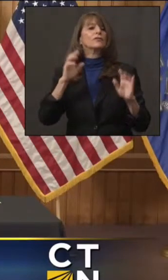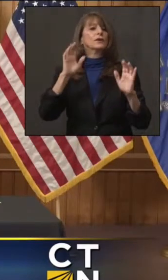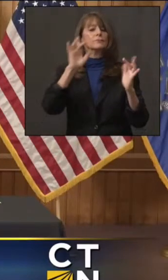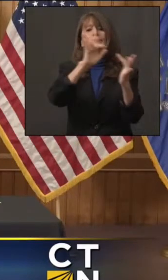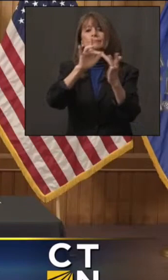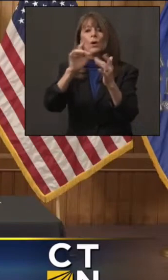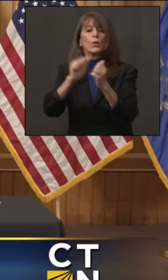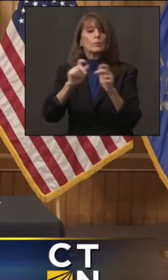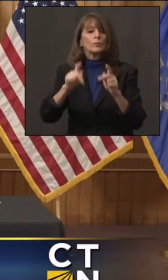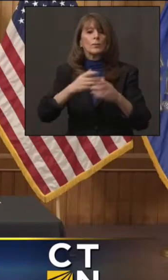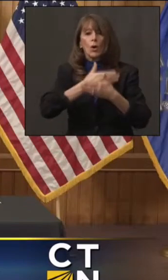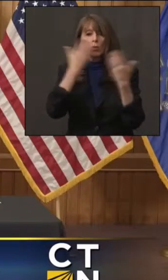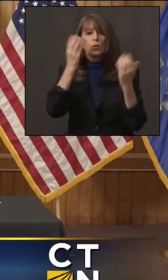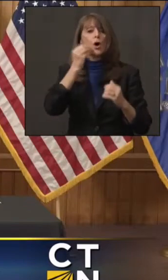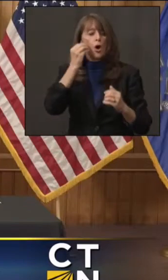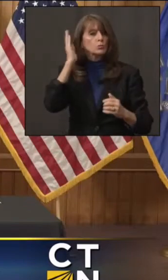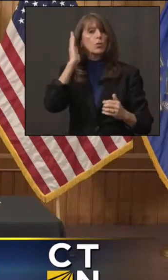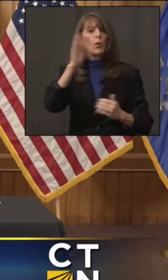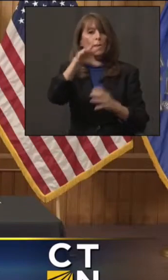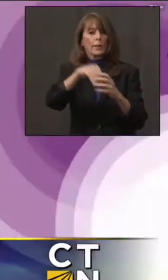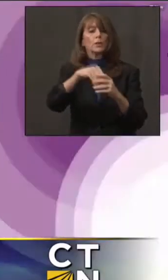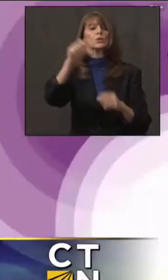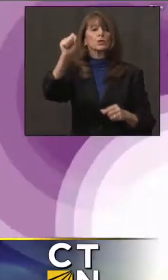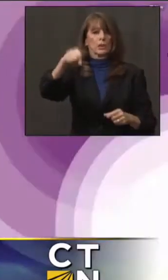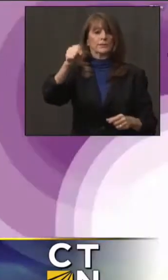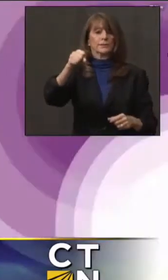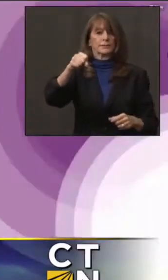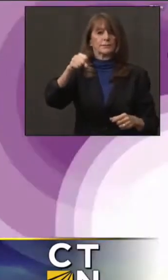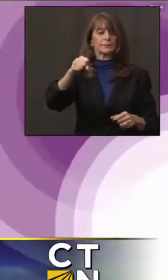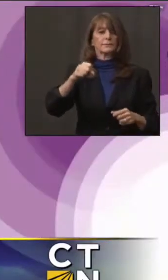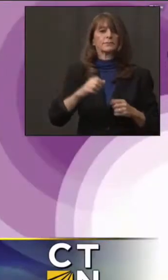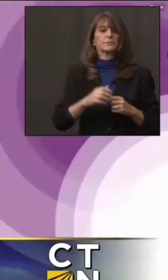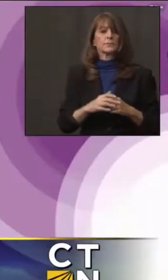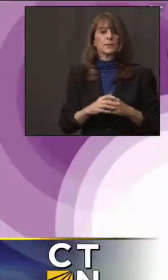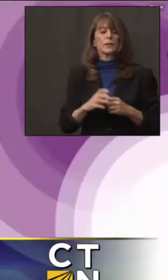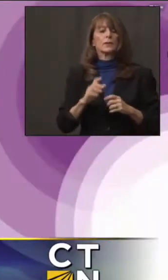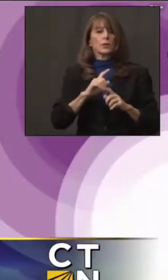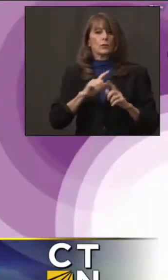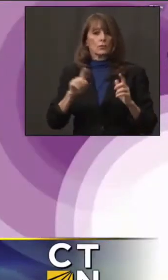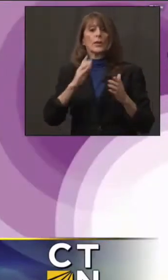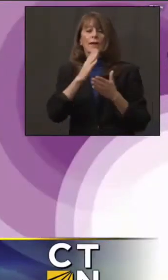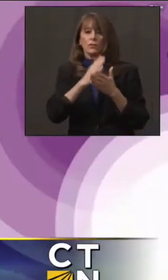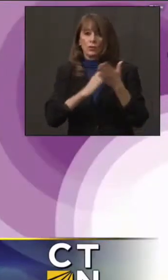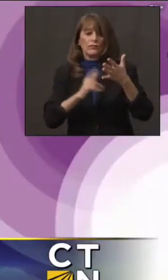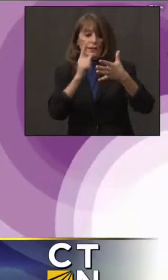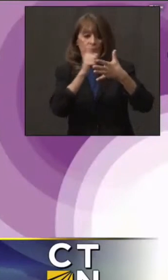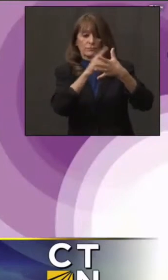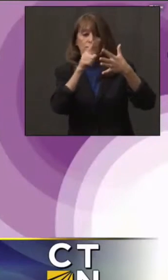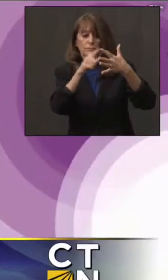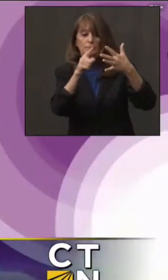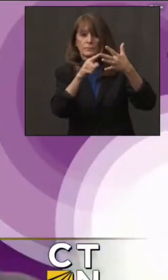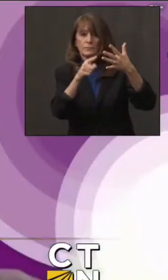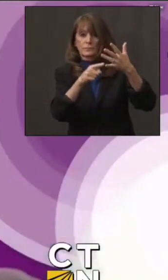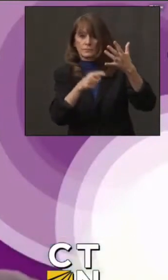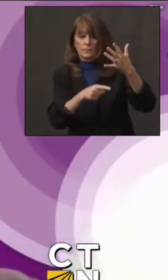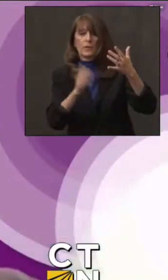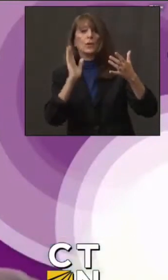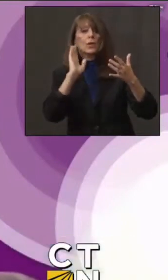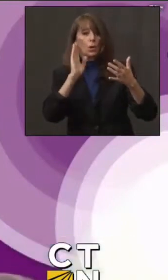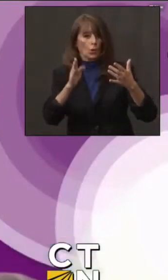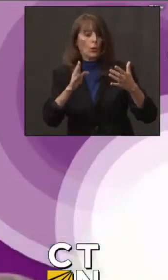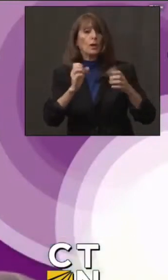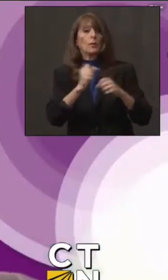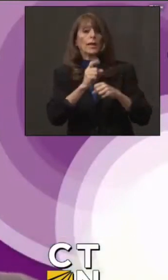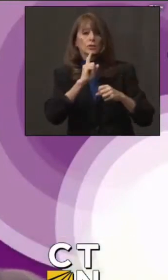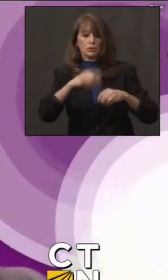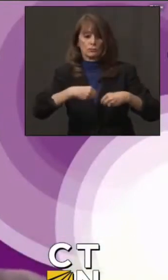yeah, that is being considered. So, at some point within the phases, we have to reach out to the community, the vulnerable populations, ensure that we pull them